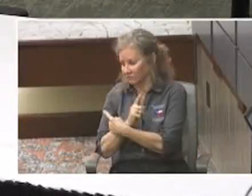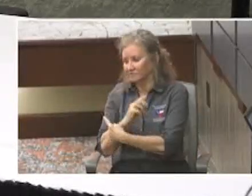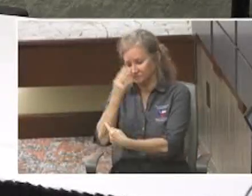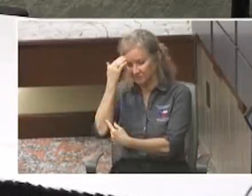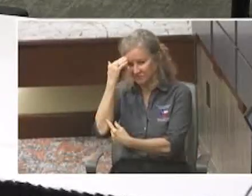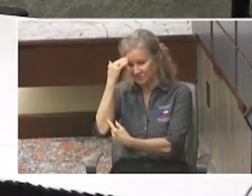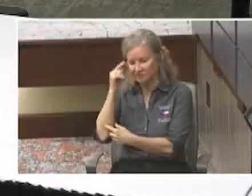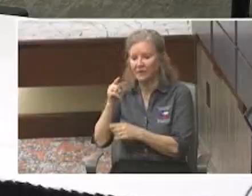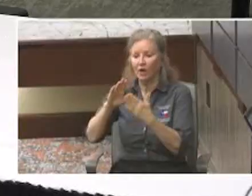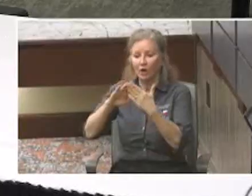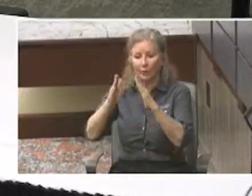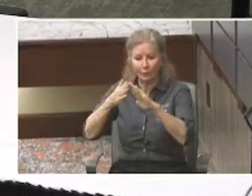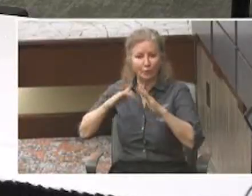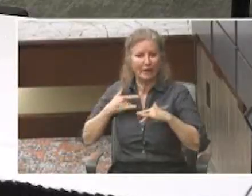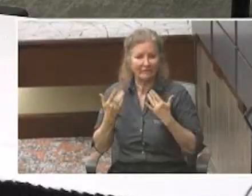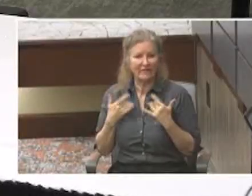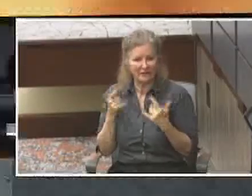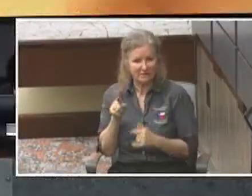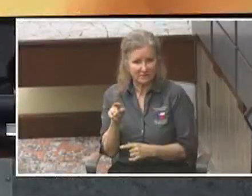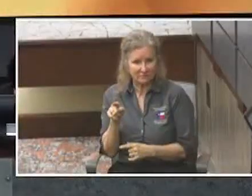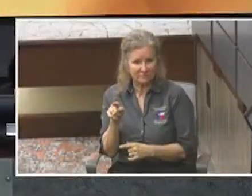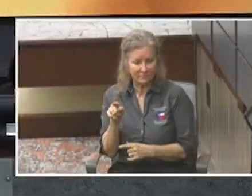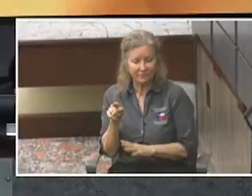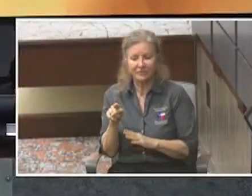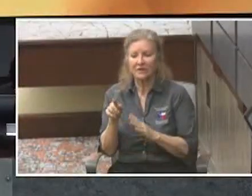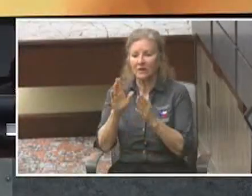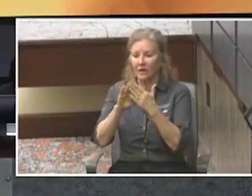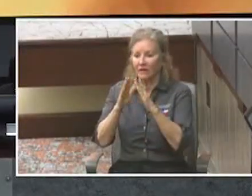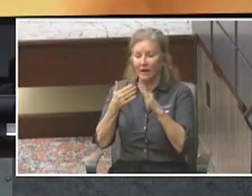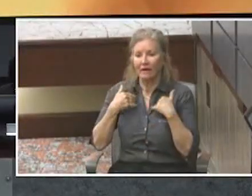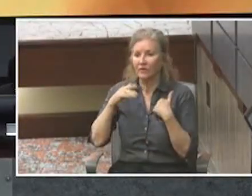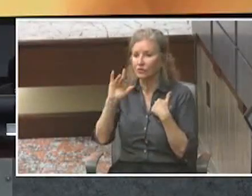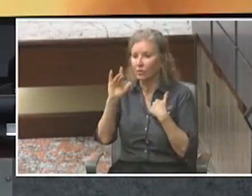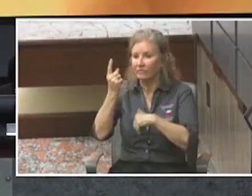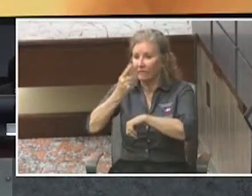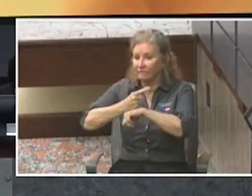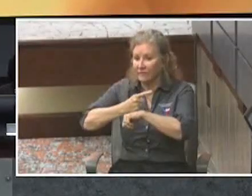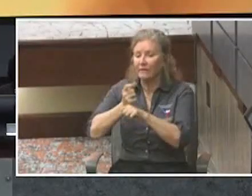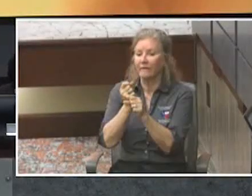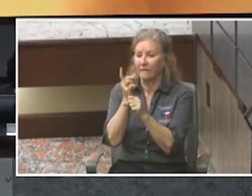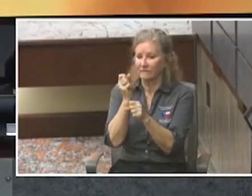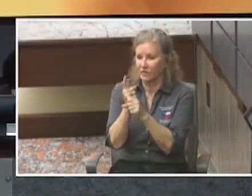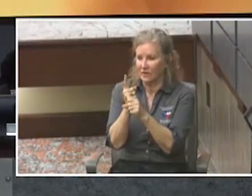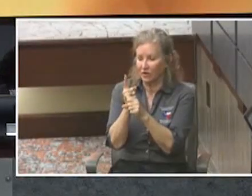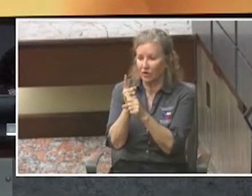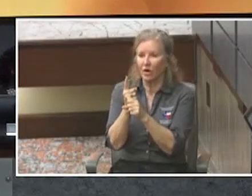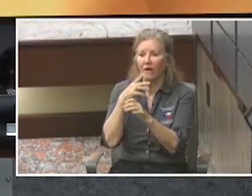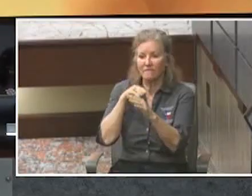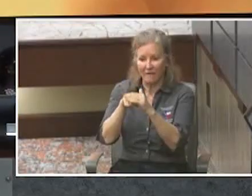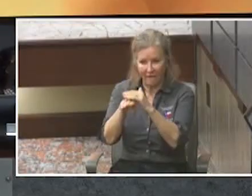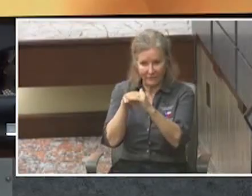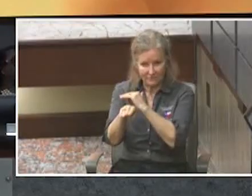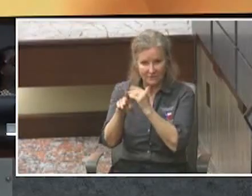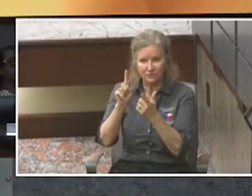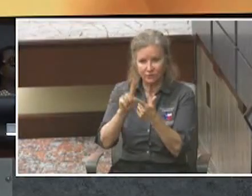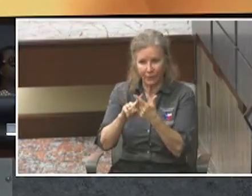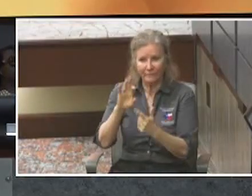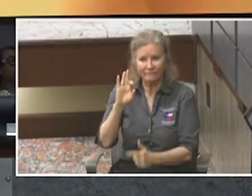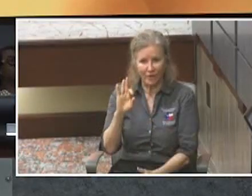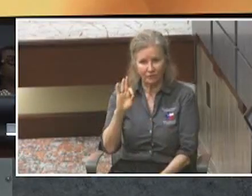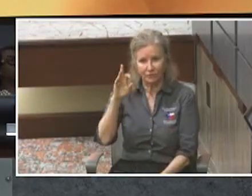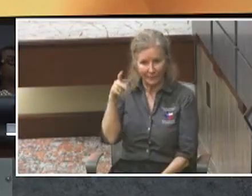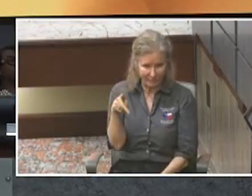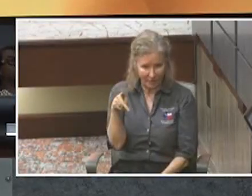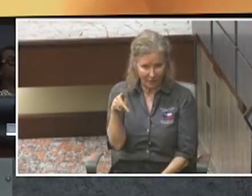with, community events. The city has 25 days per year of access to Foster Pavilion. It's